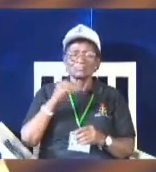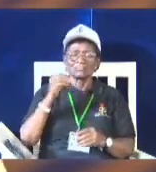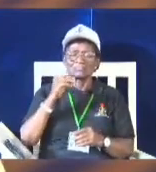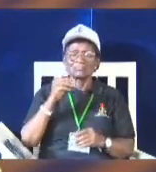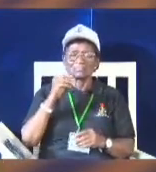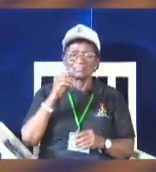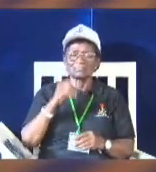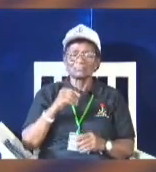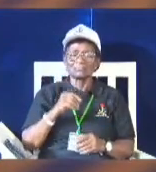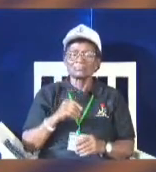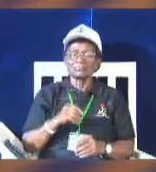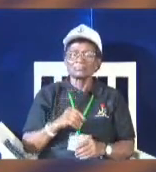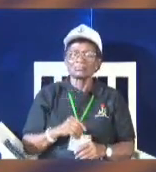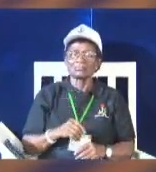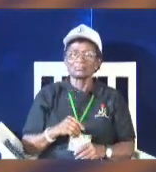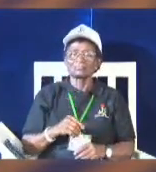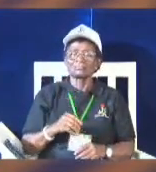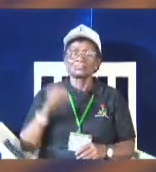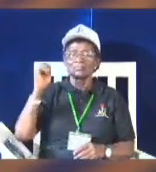And mountain moved.